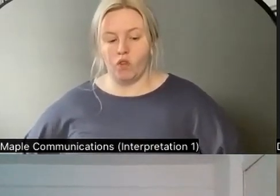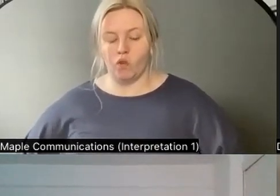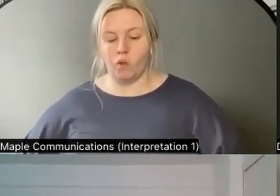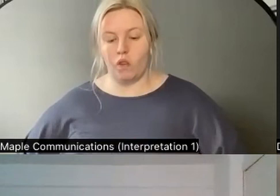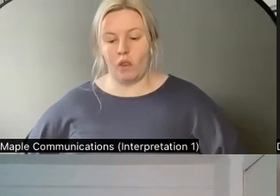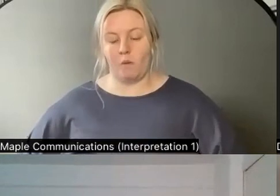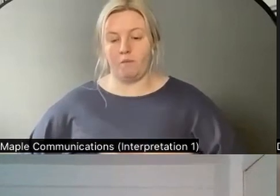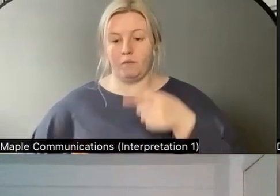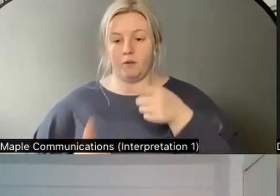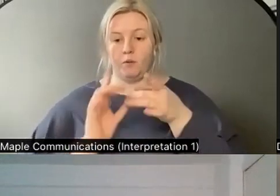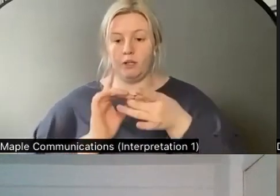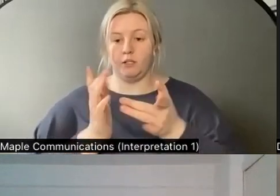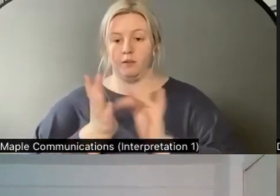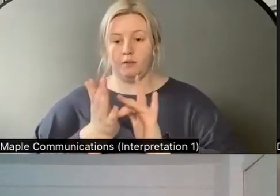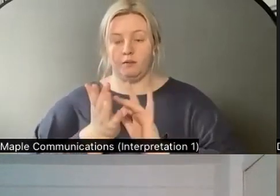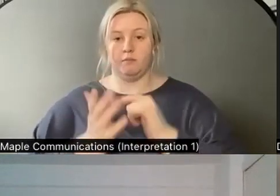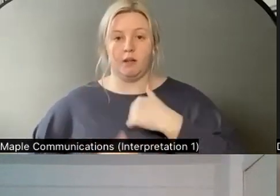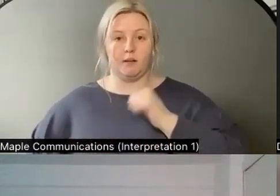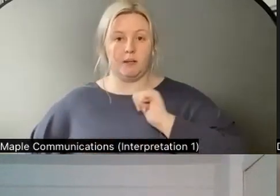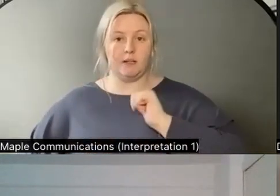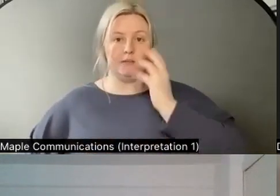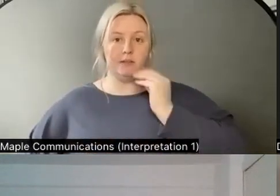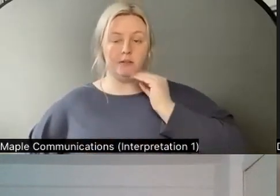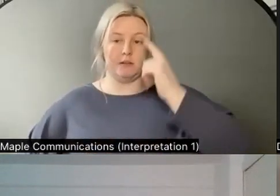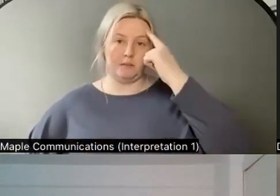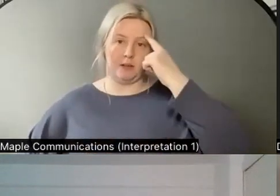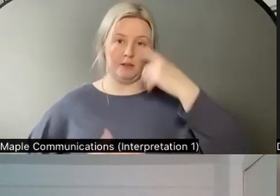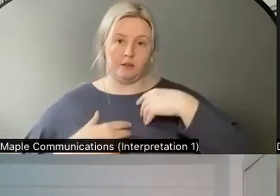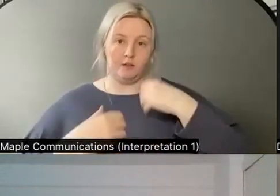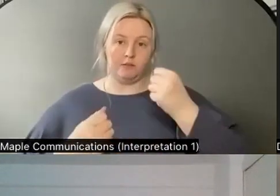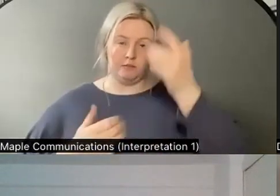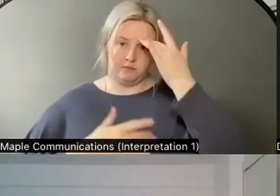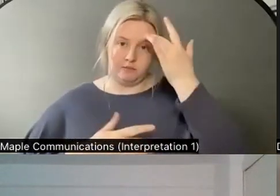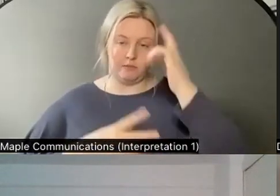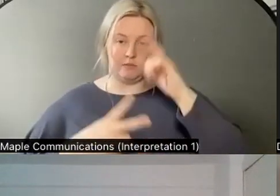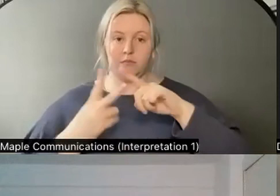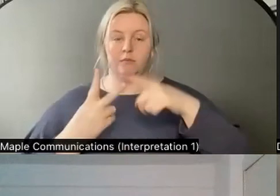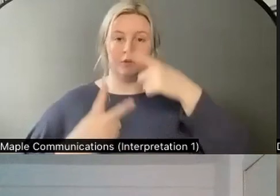because I have a history of mental illness, because I have a history of trauma,